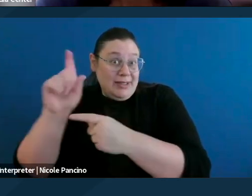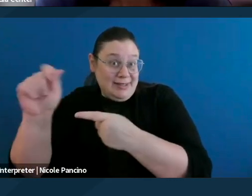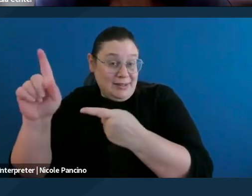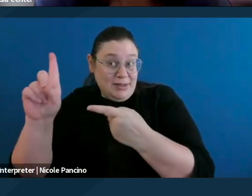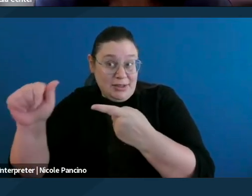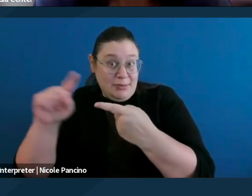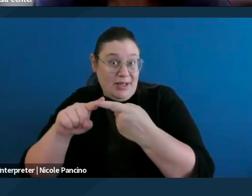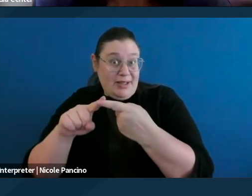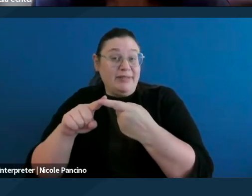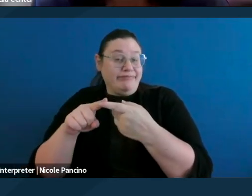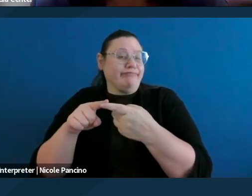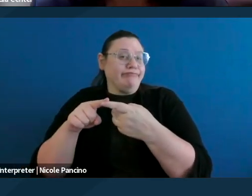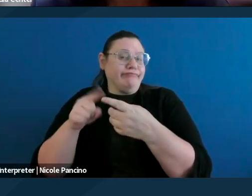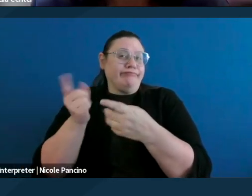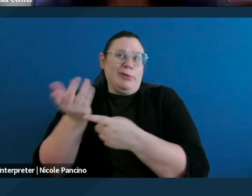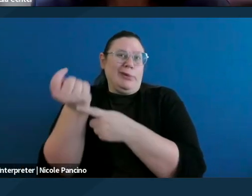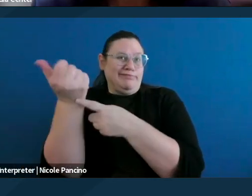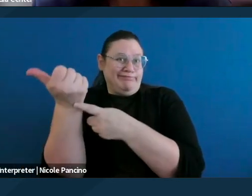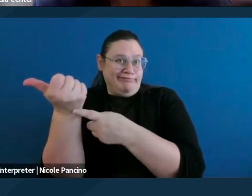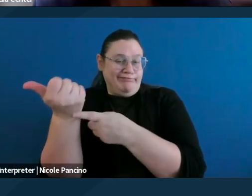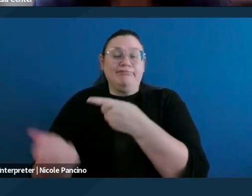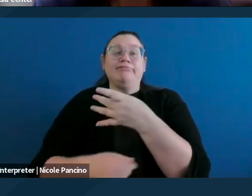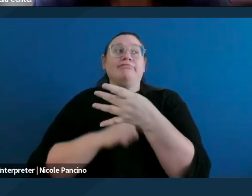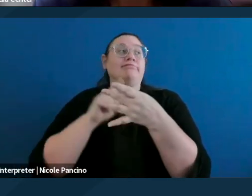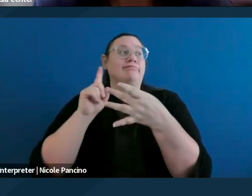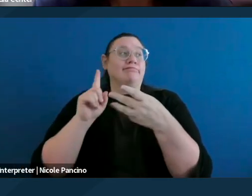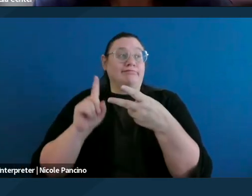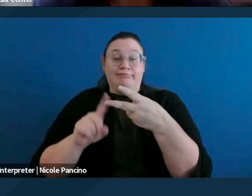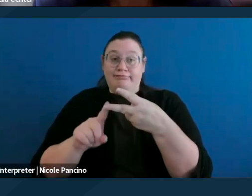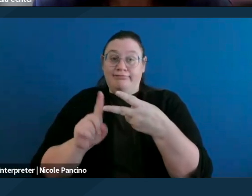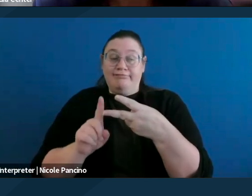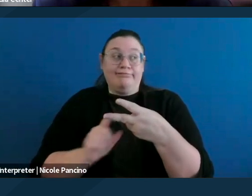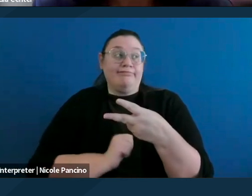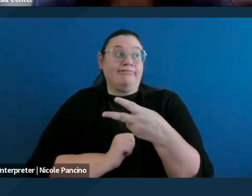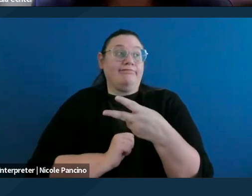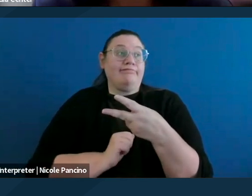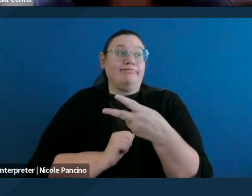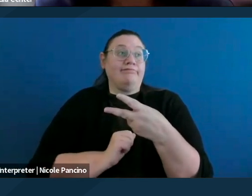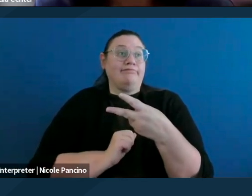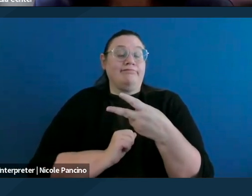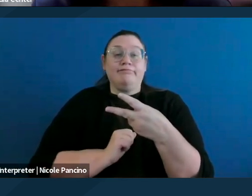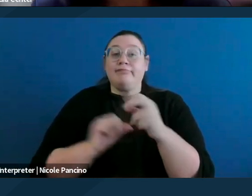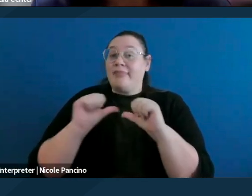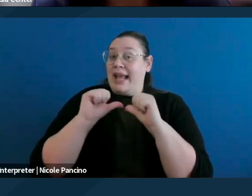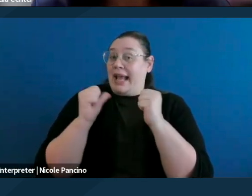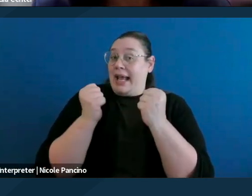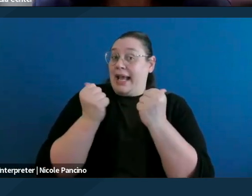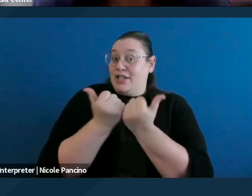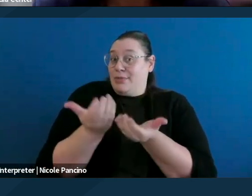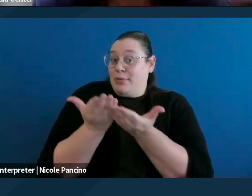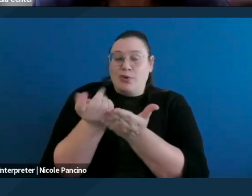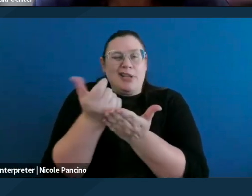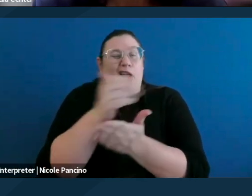is proposed to be deleted. The agency proposes to delete